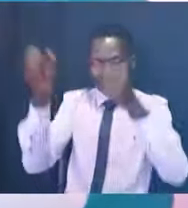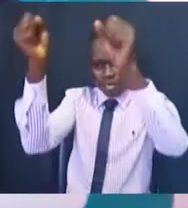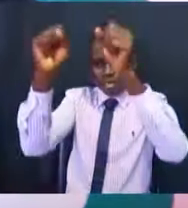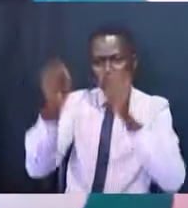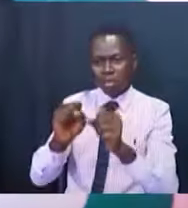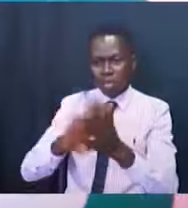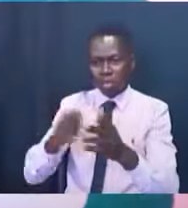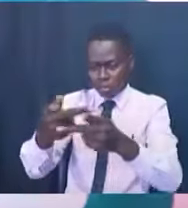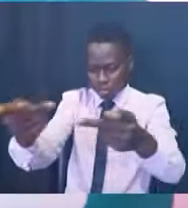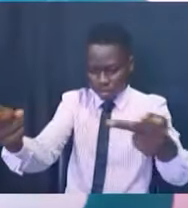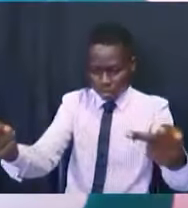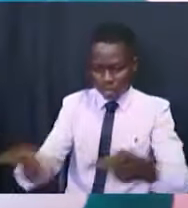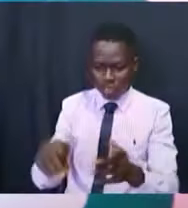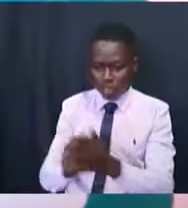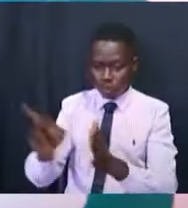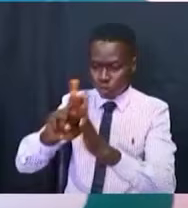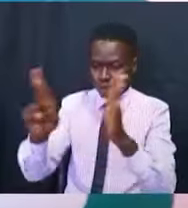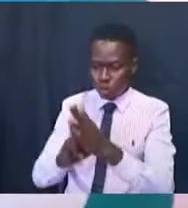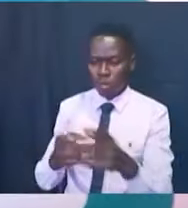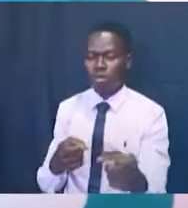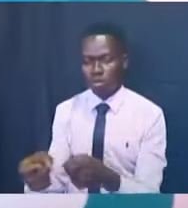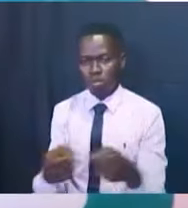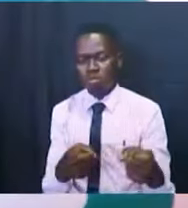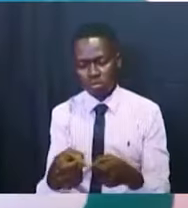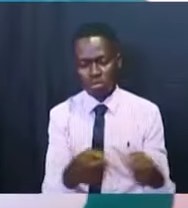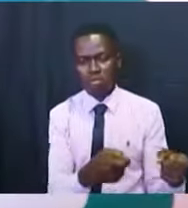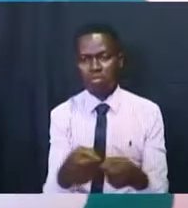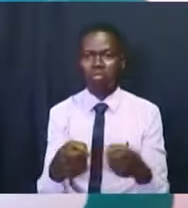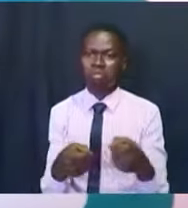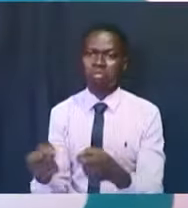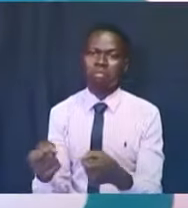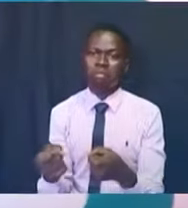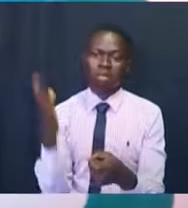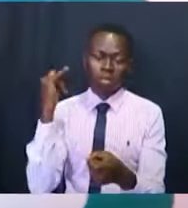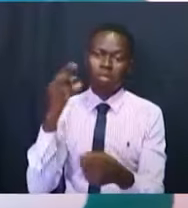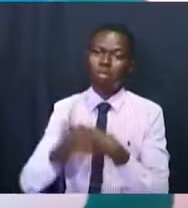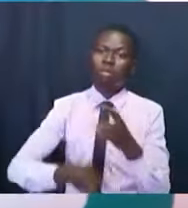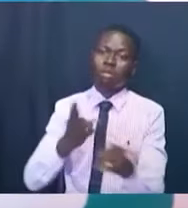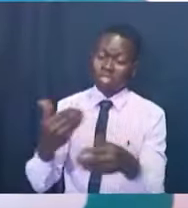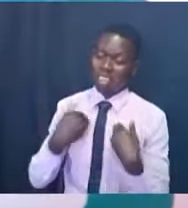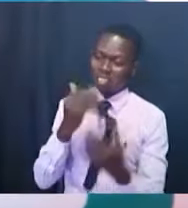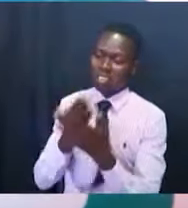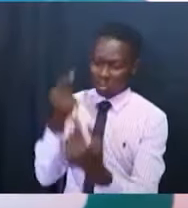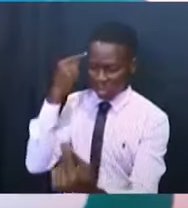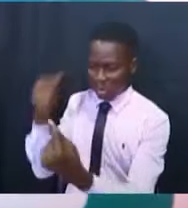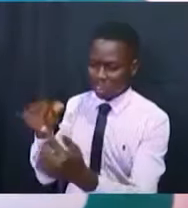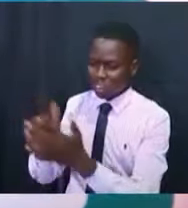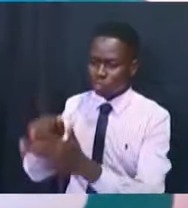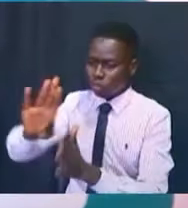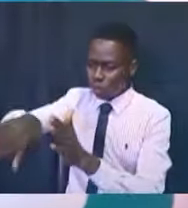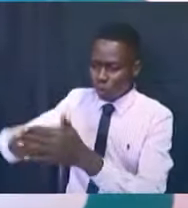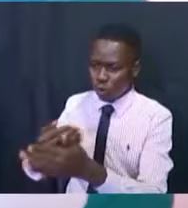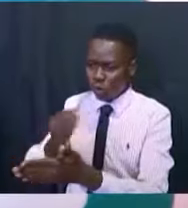the territories the ruler surveys. The world has an agenda pushed by